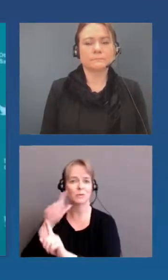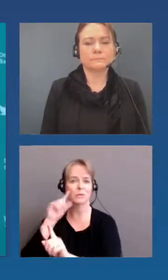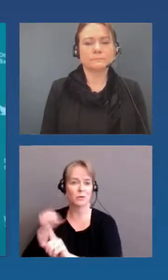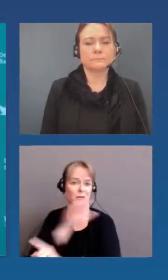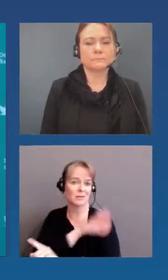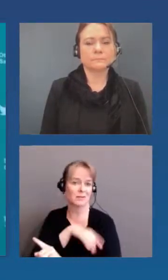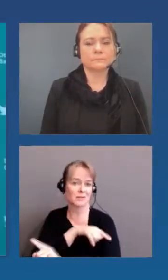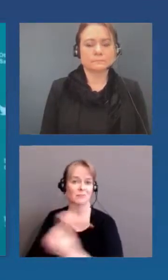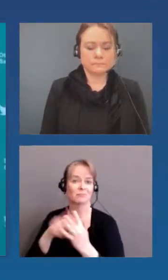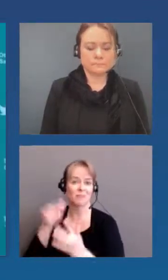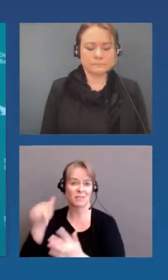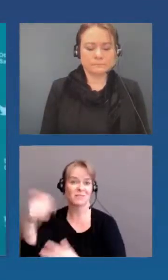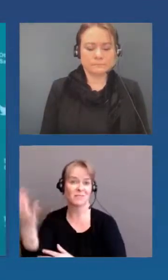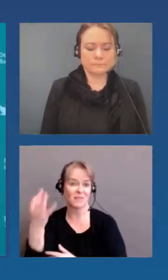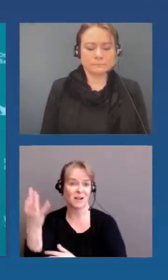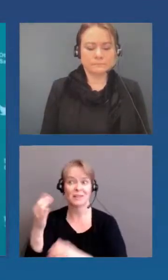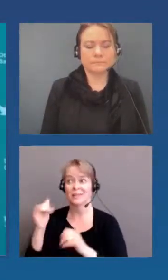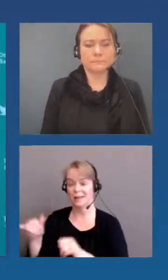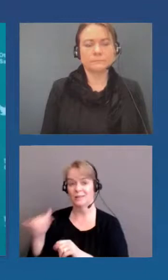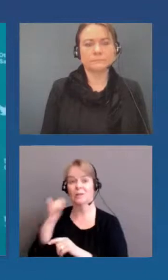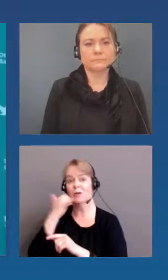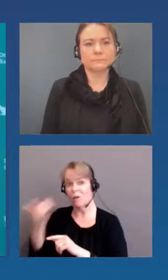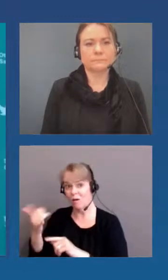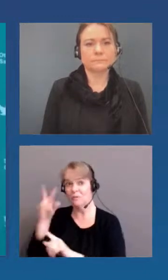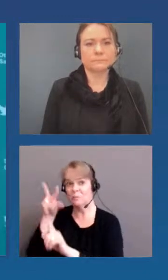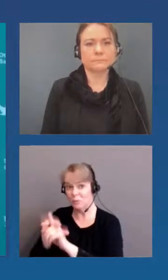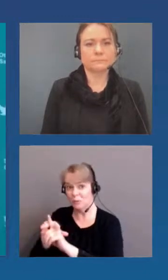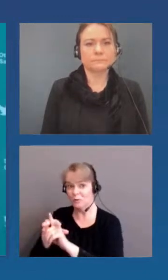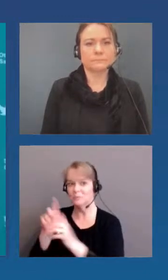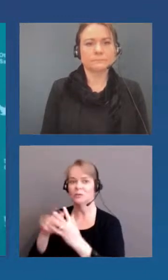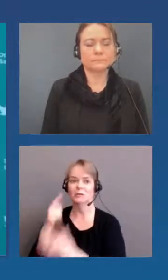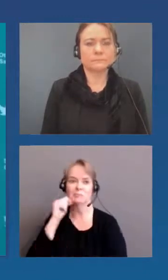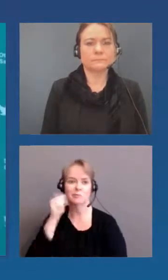to make phone calls for that on Wednesday, tomorrow.